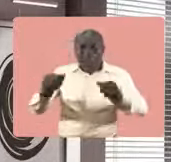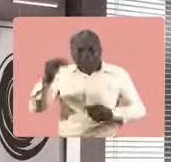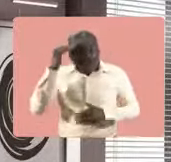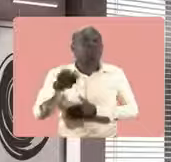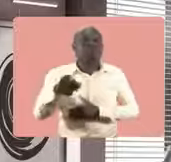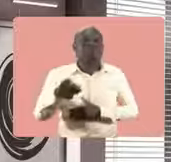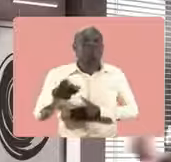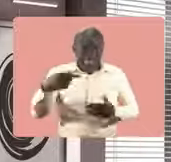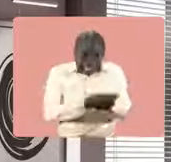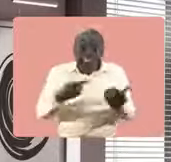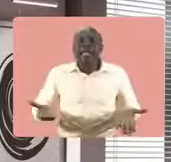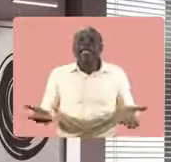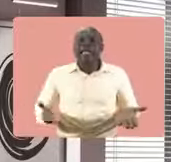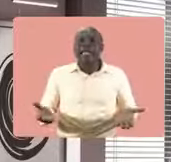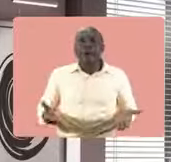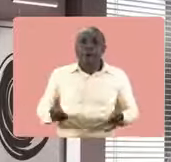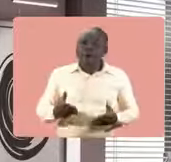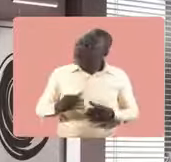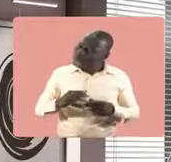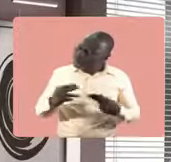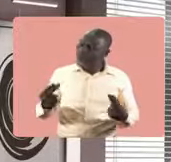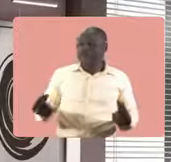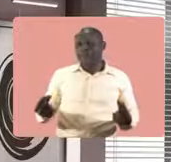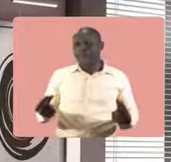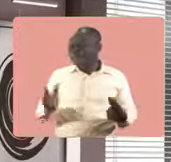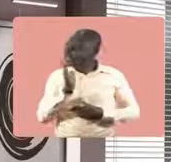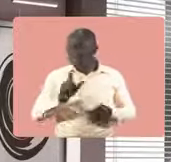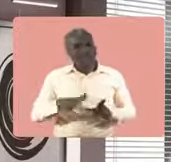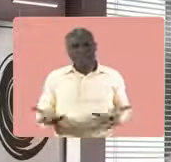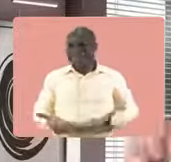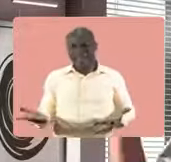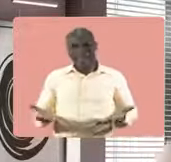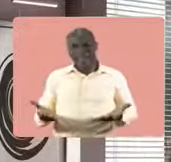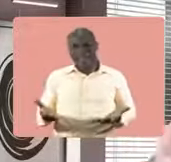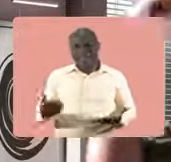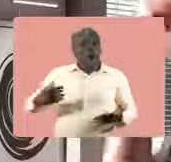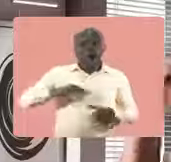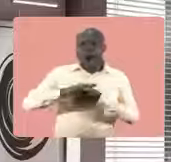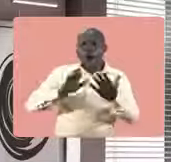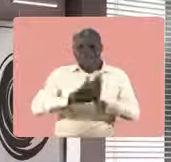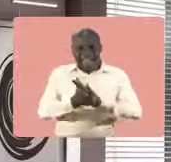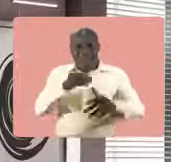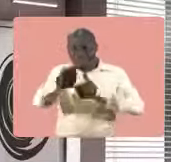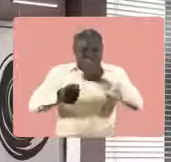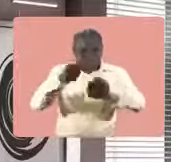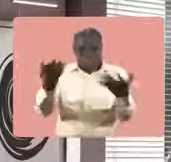niba. Sir, ye betu abawo inti ye de mesre wa to abama ye ye nya ne sa ye de ne de adani atem